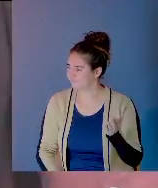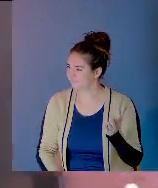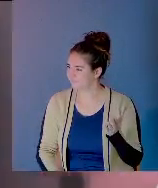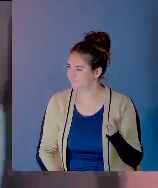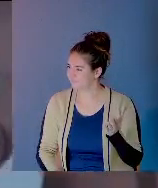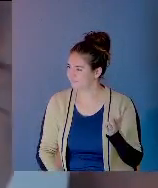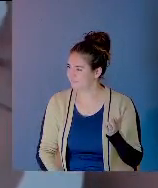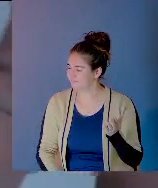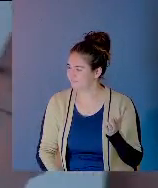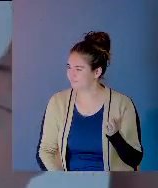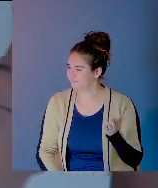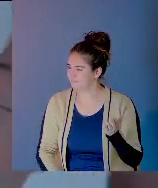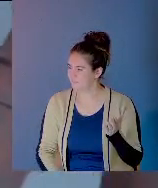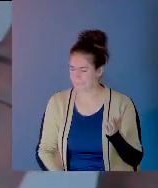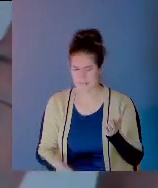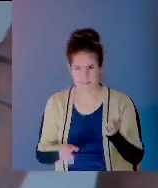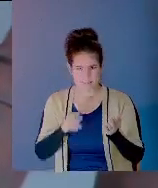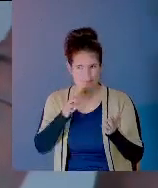Let me see what this is.